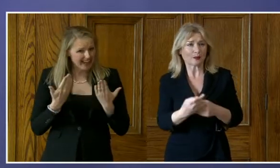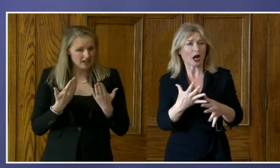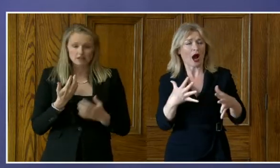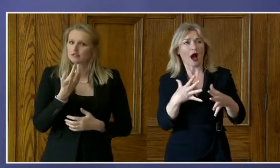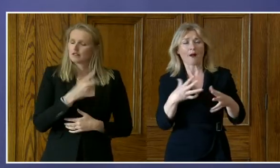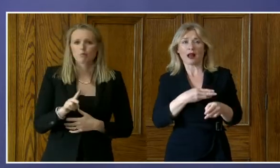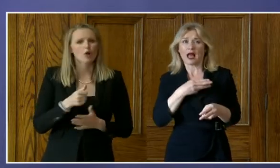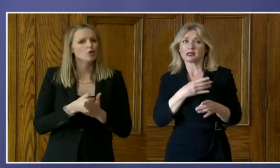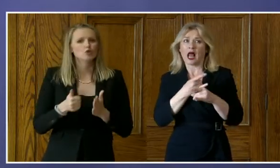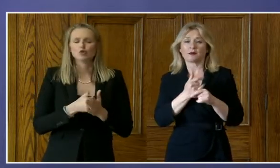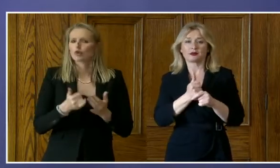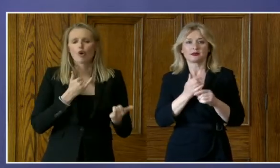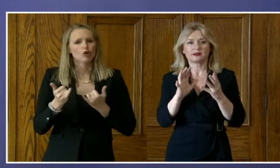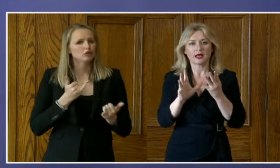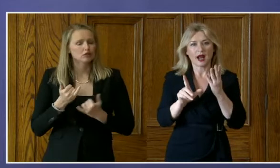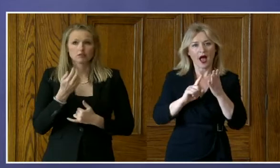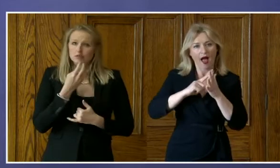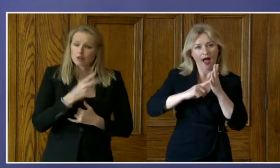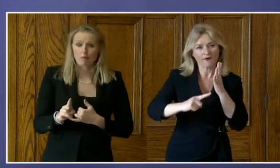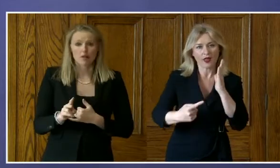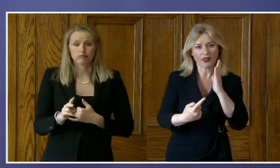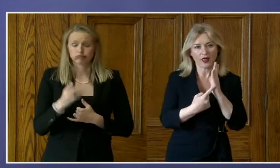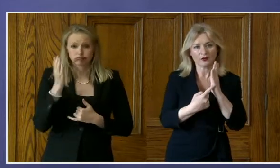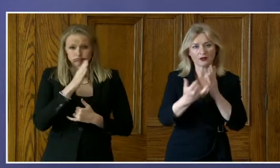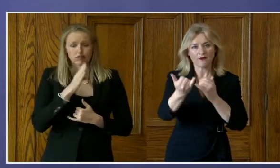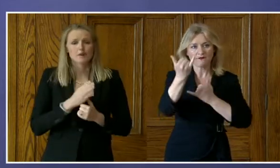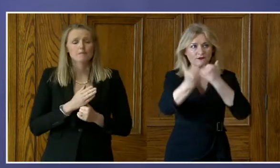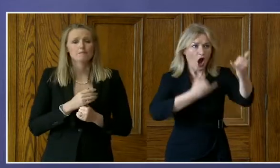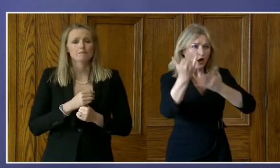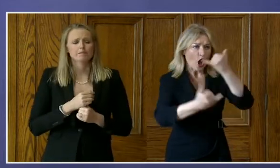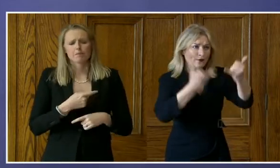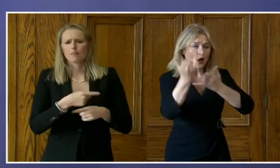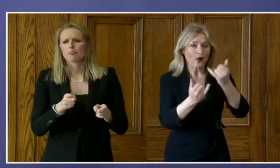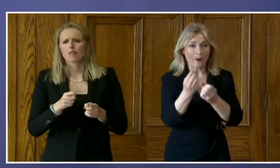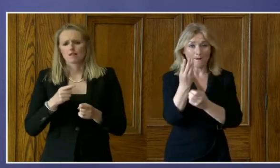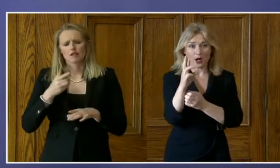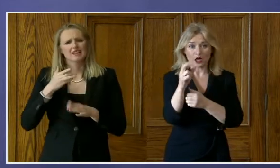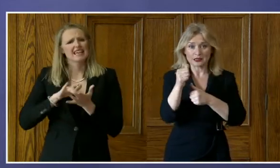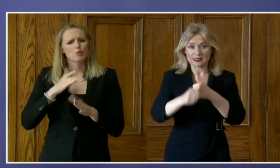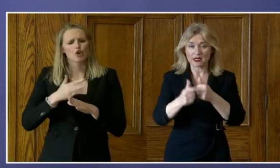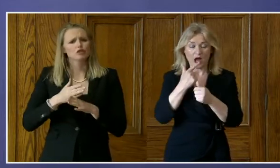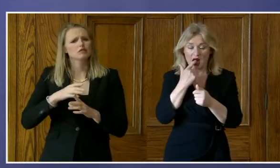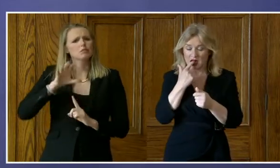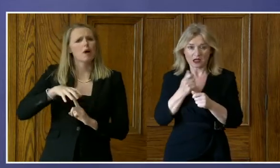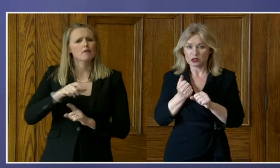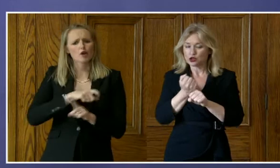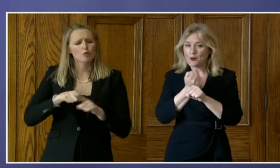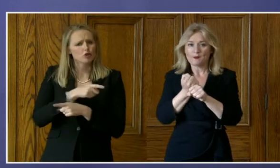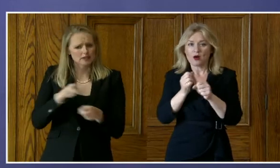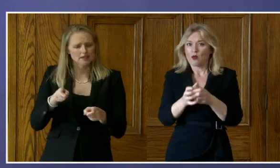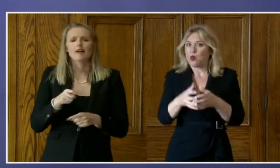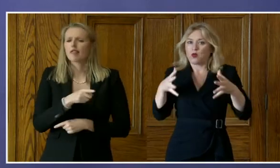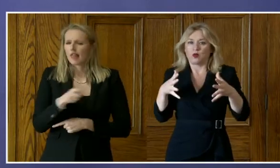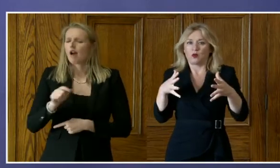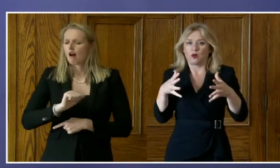number of calls that we normally receive in this service. And these key workers in the Department of Communities have implemented a number